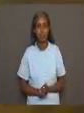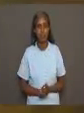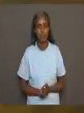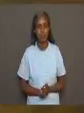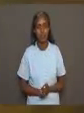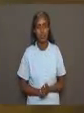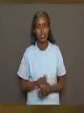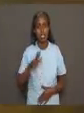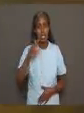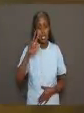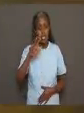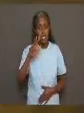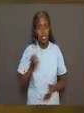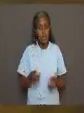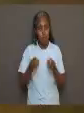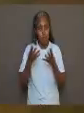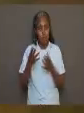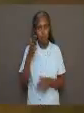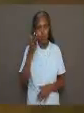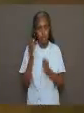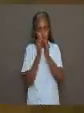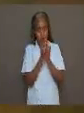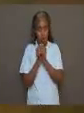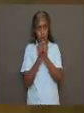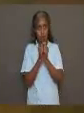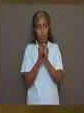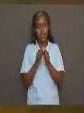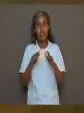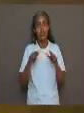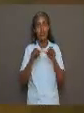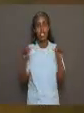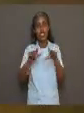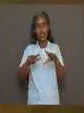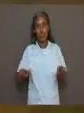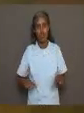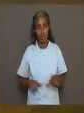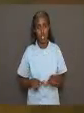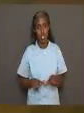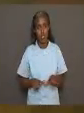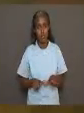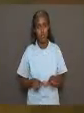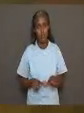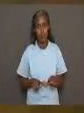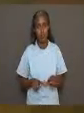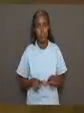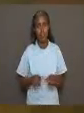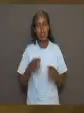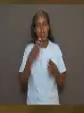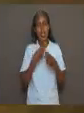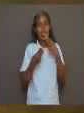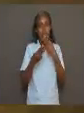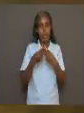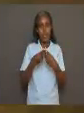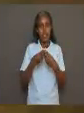The three most common measures of location are the arithmetic